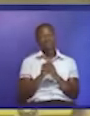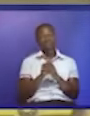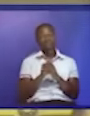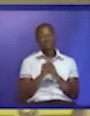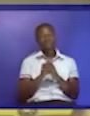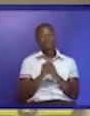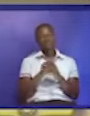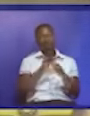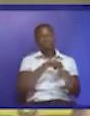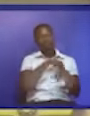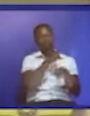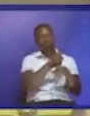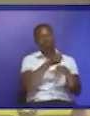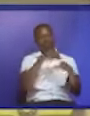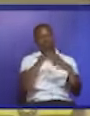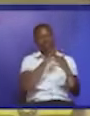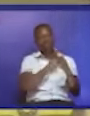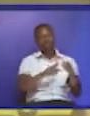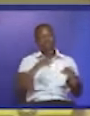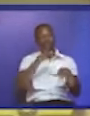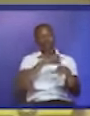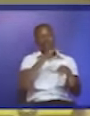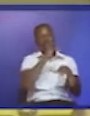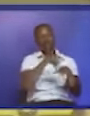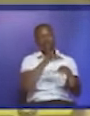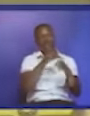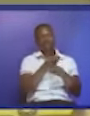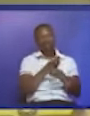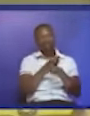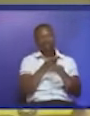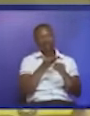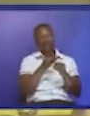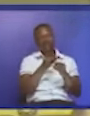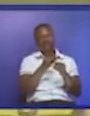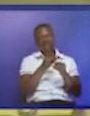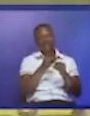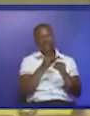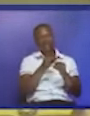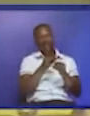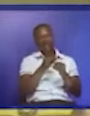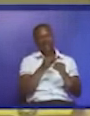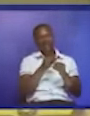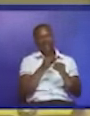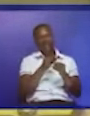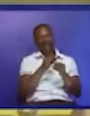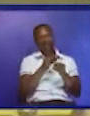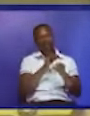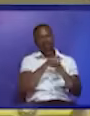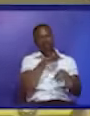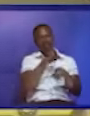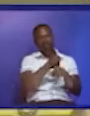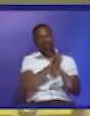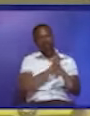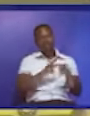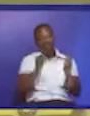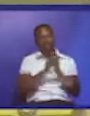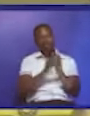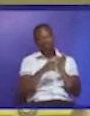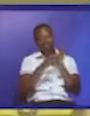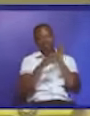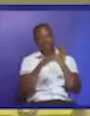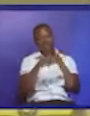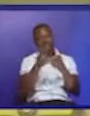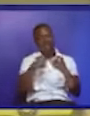Authority in the kingdom is predicated upon our access to the mysteries of the kingdom. You need